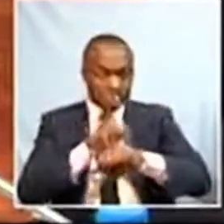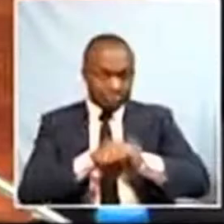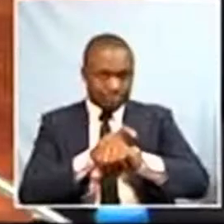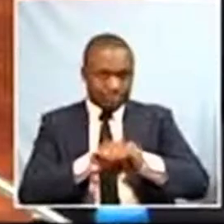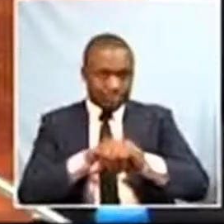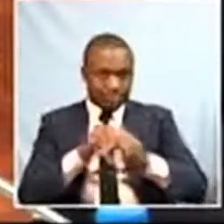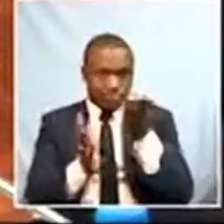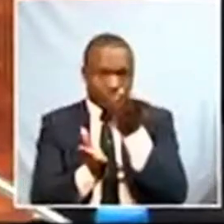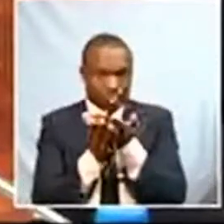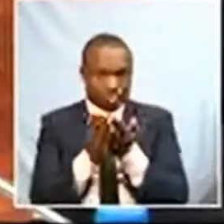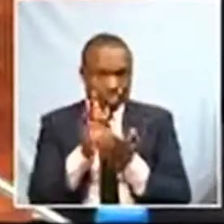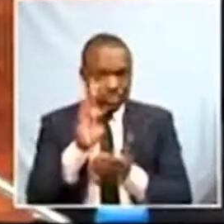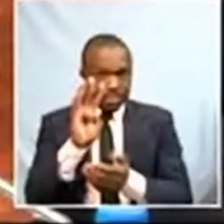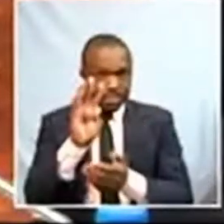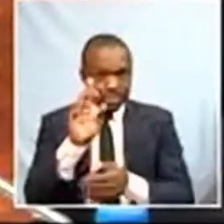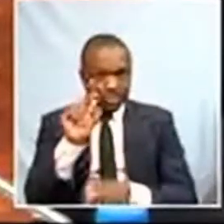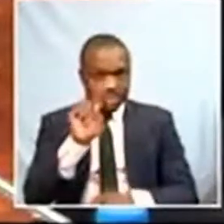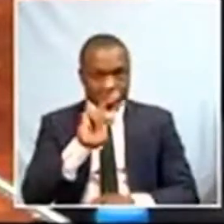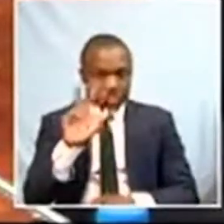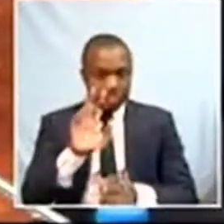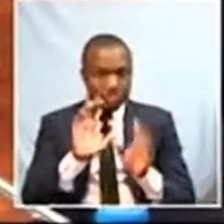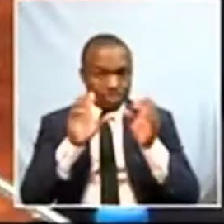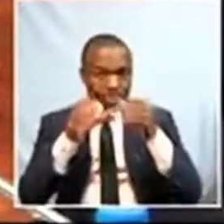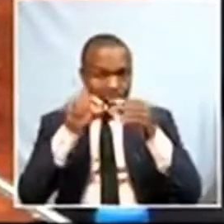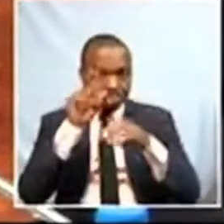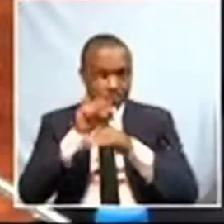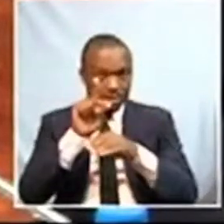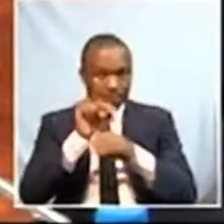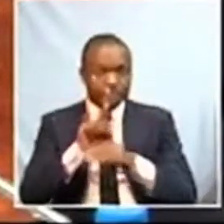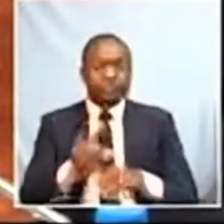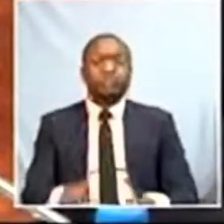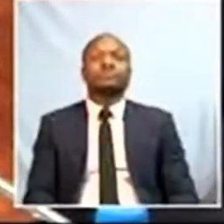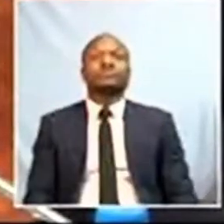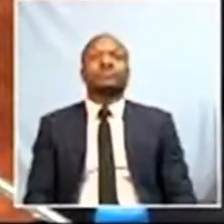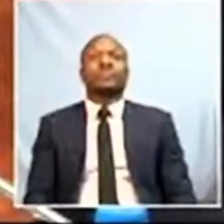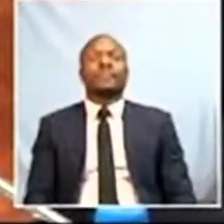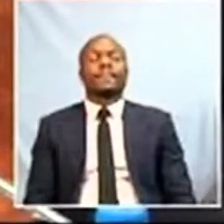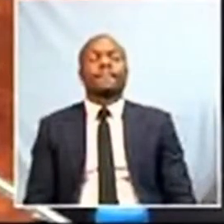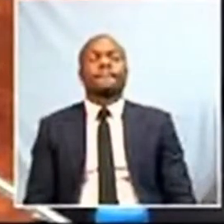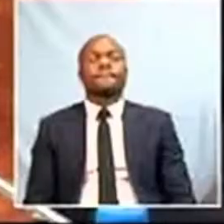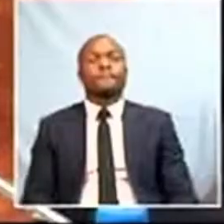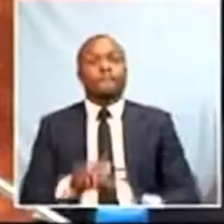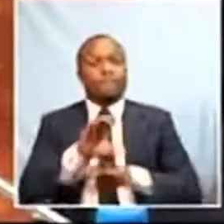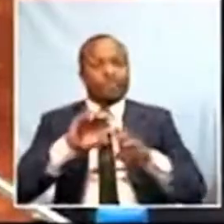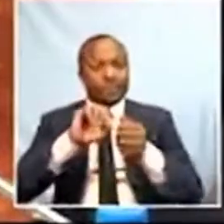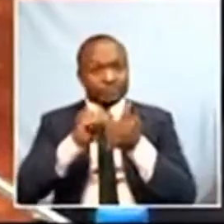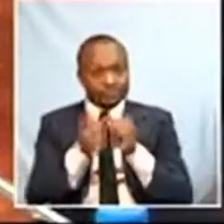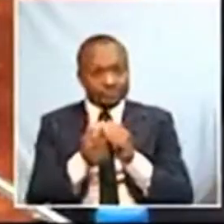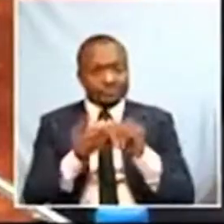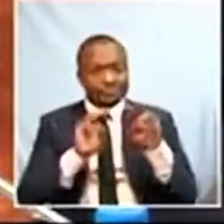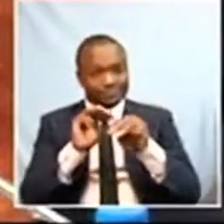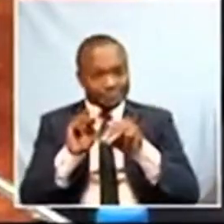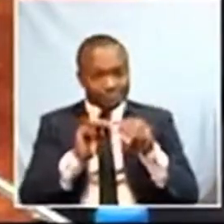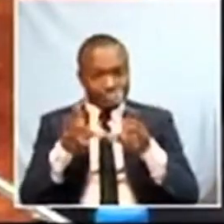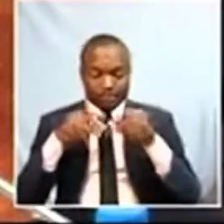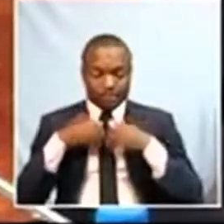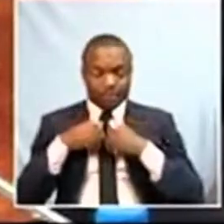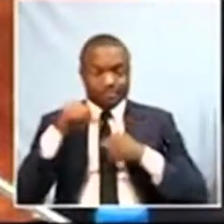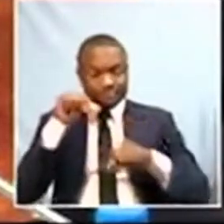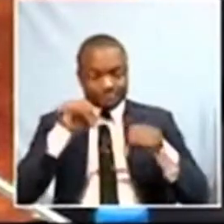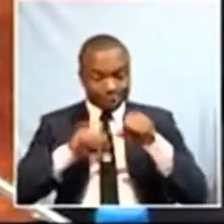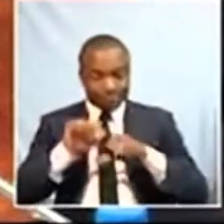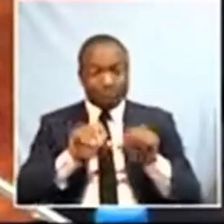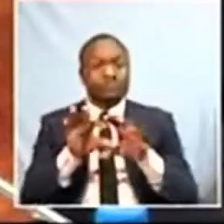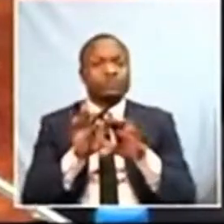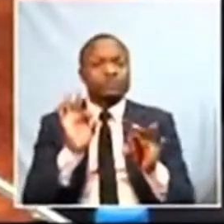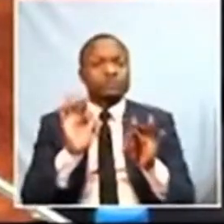Appendix 4, 2023 community projects. Cause of query. Management acknowledges the